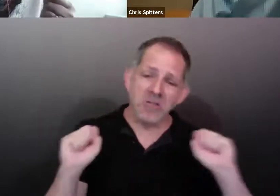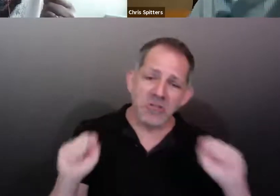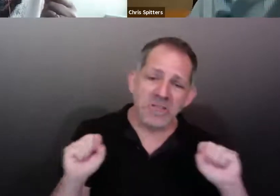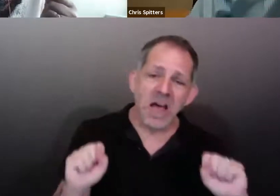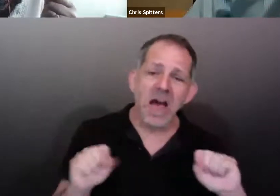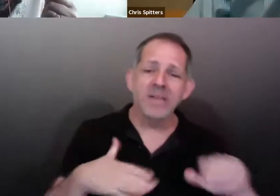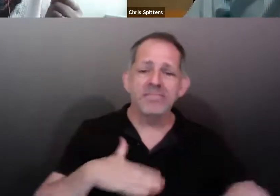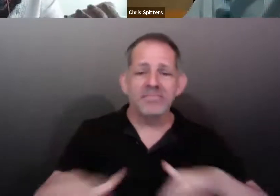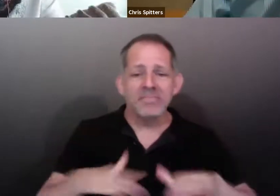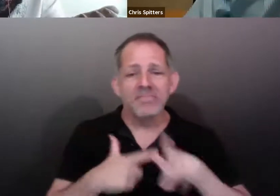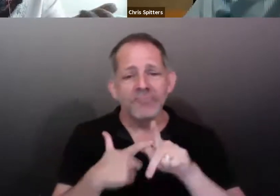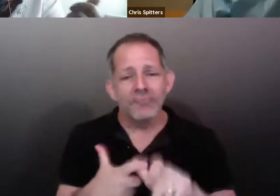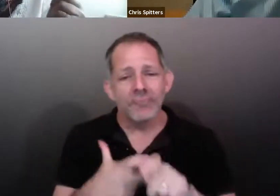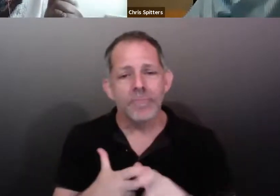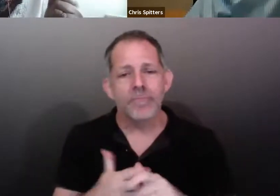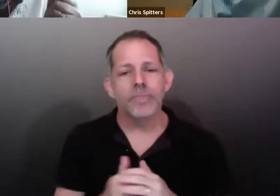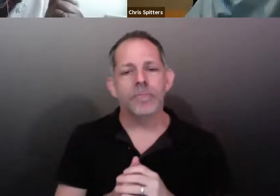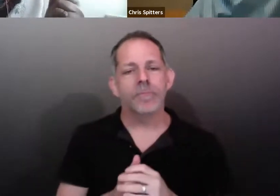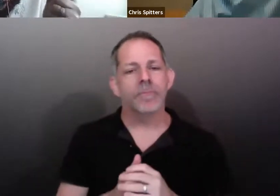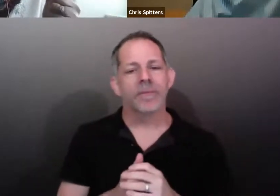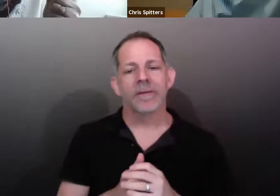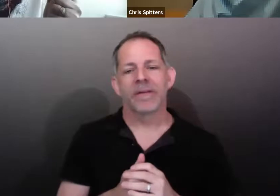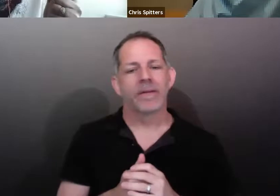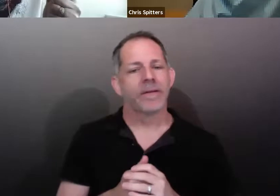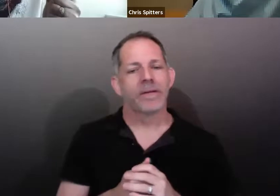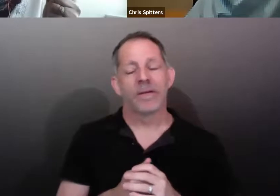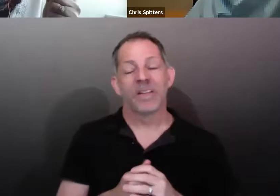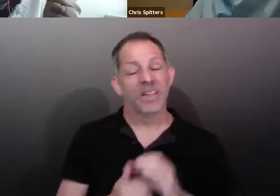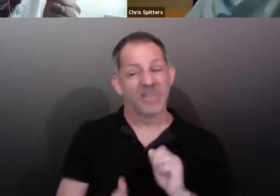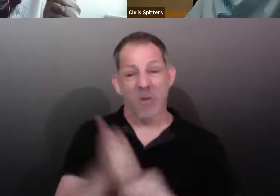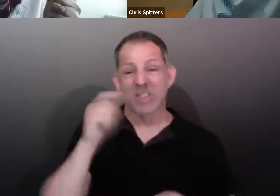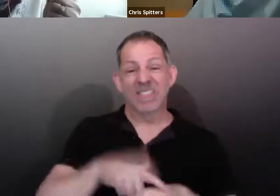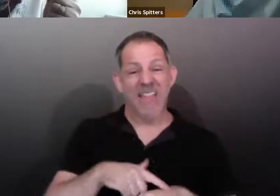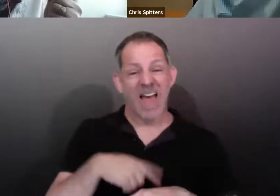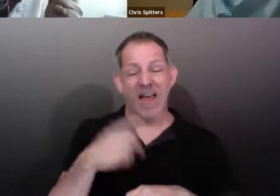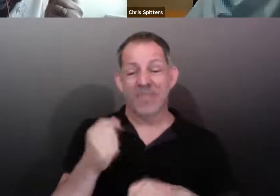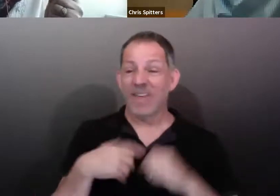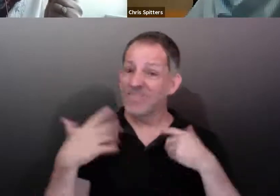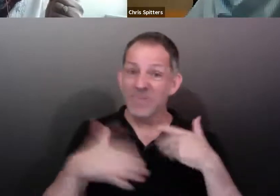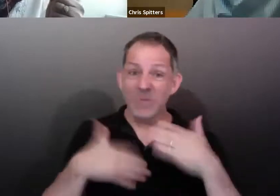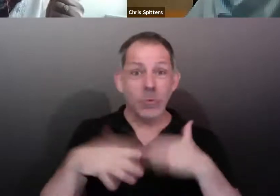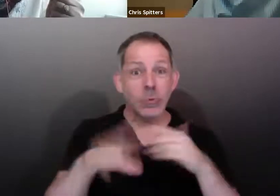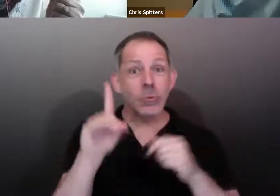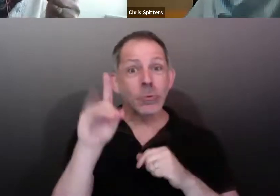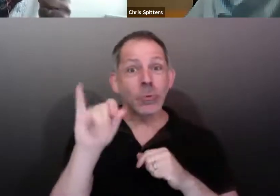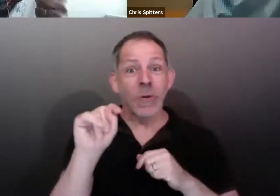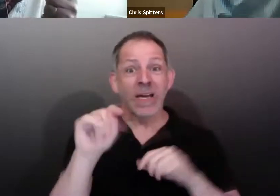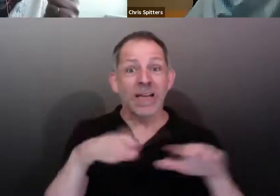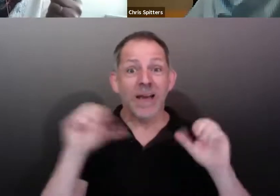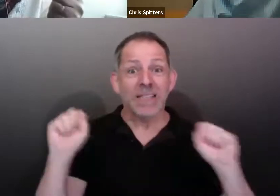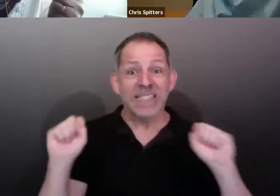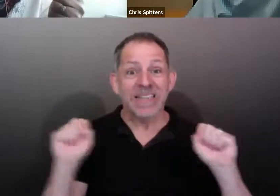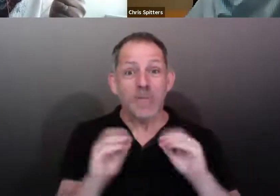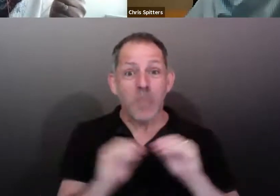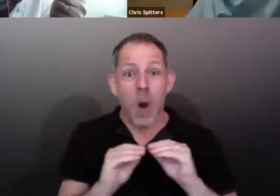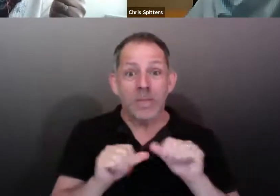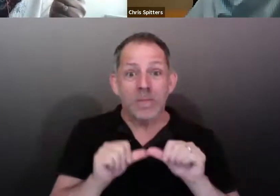nuisance, and it's not impacting my day-to-day activities. But